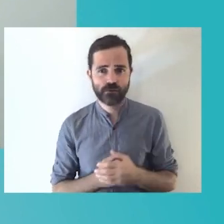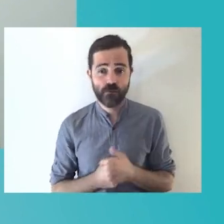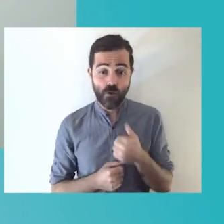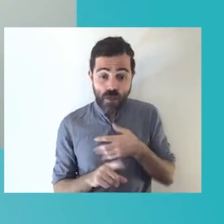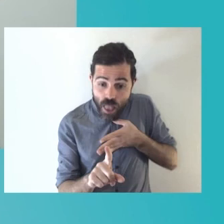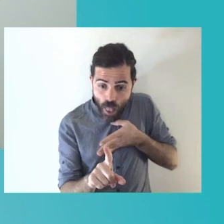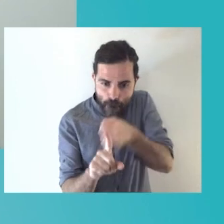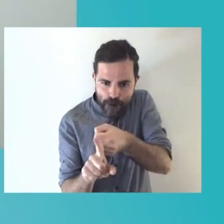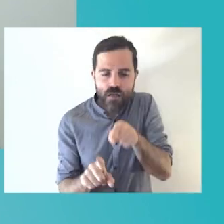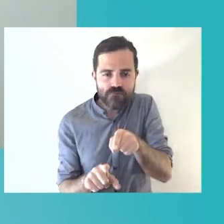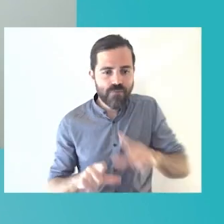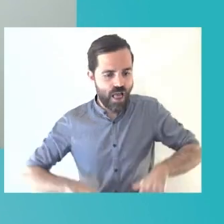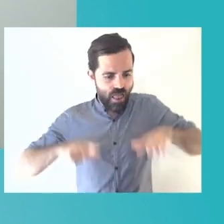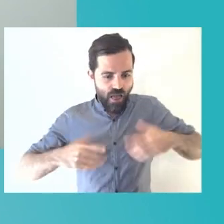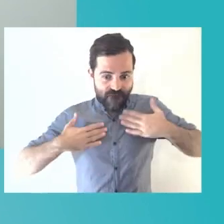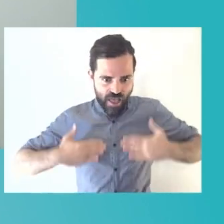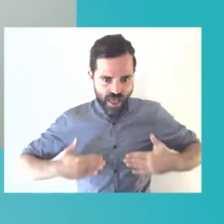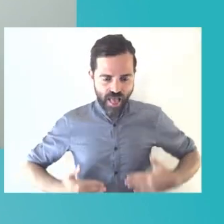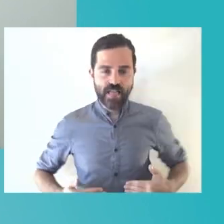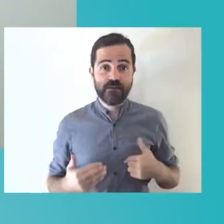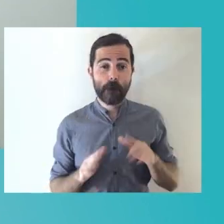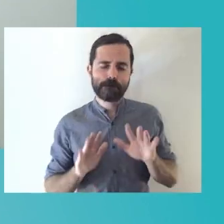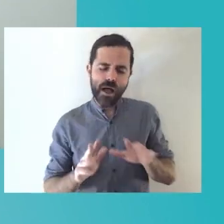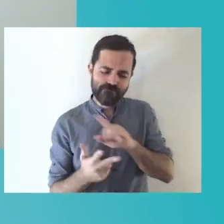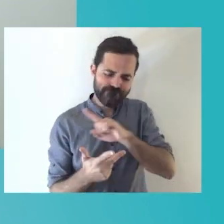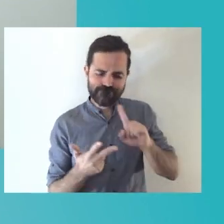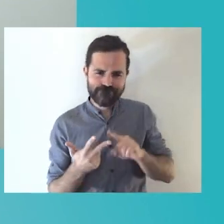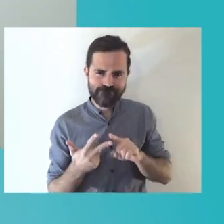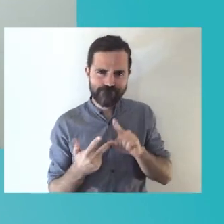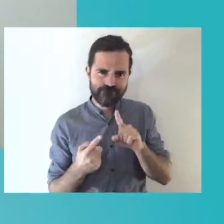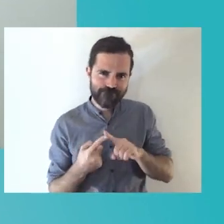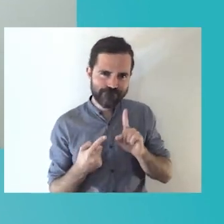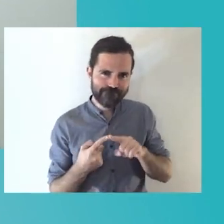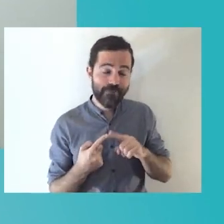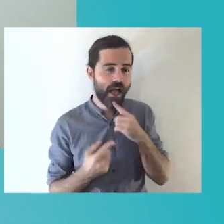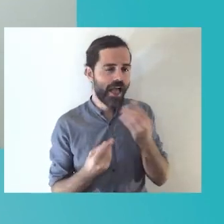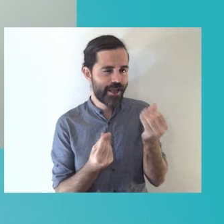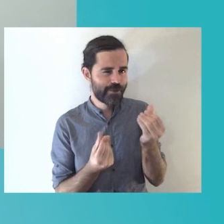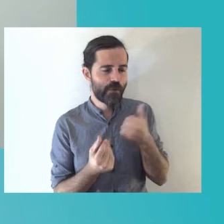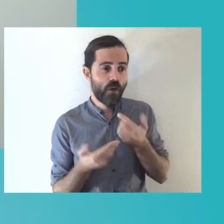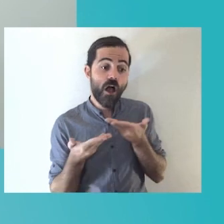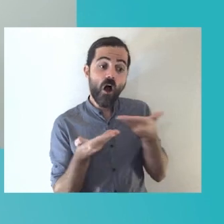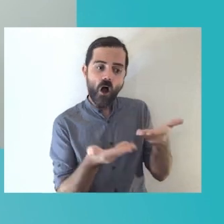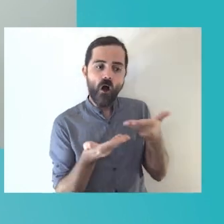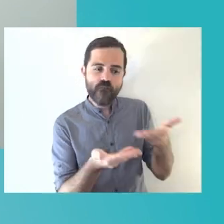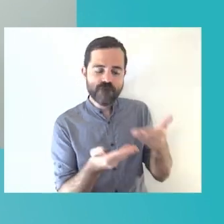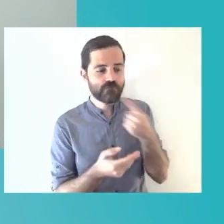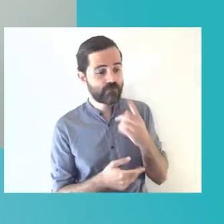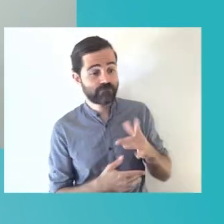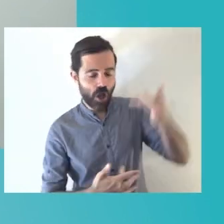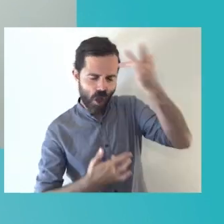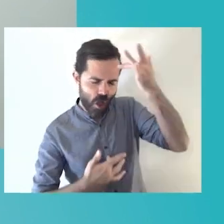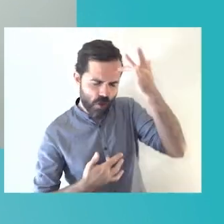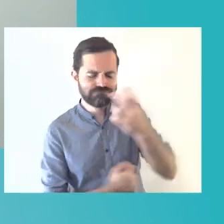provoked, but also the economic one. We will offer the solution to 2 different client segments. On the one